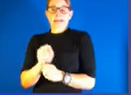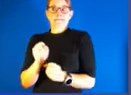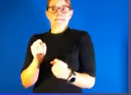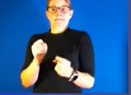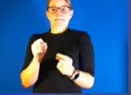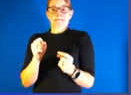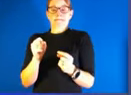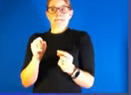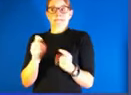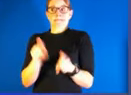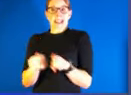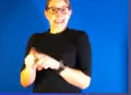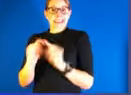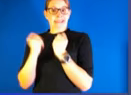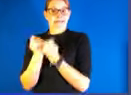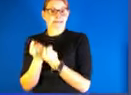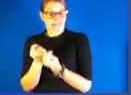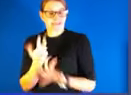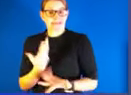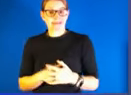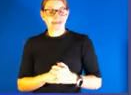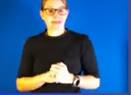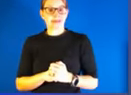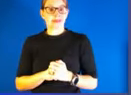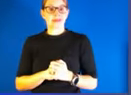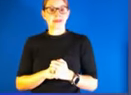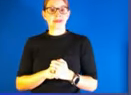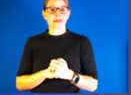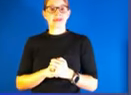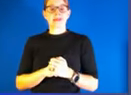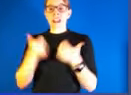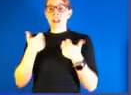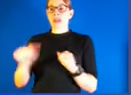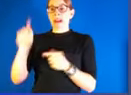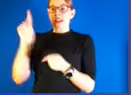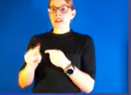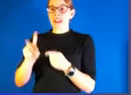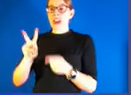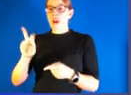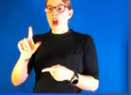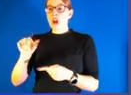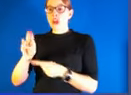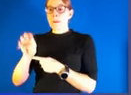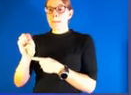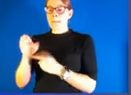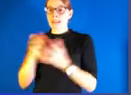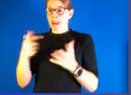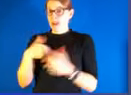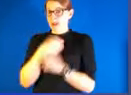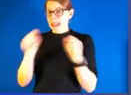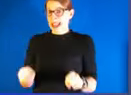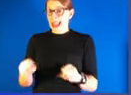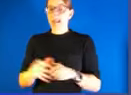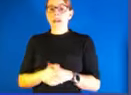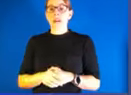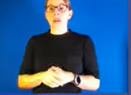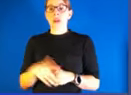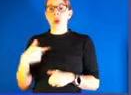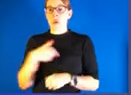it done and pulling those levers to decrease volume where we can. And we can do more of that if we have to. Those are very, very